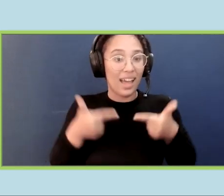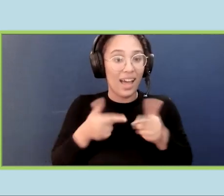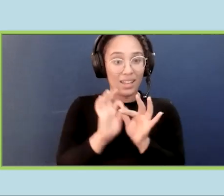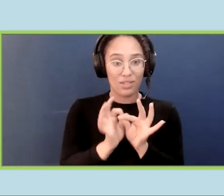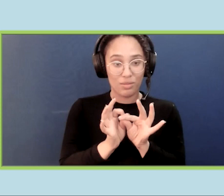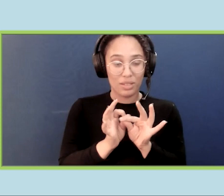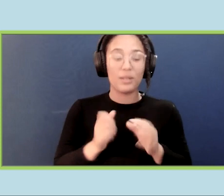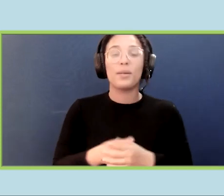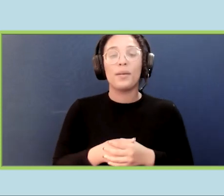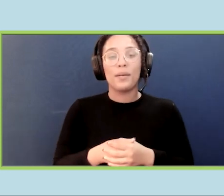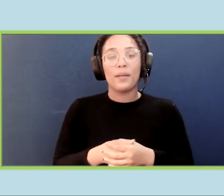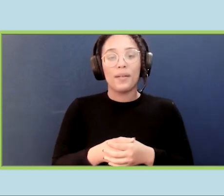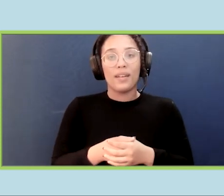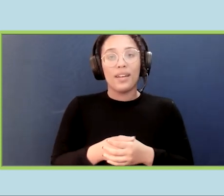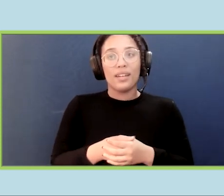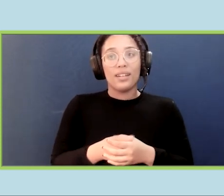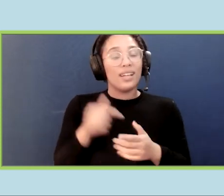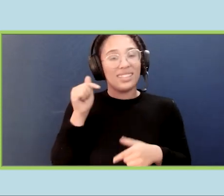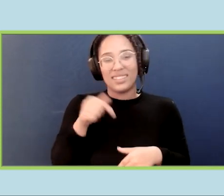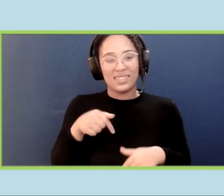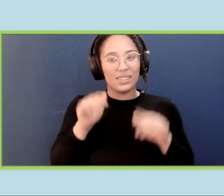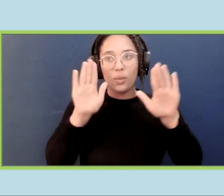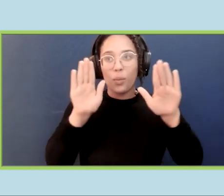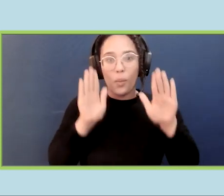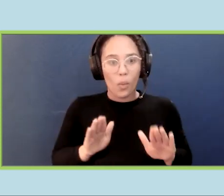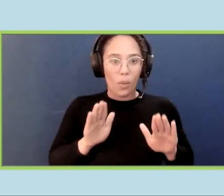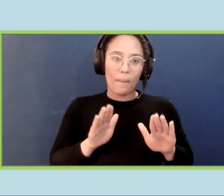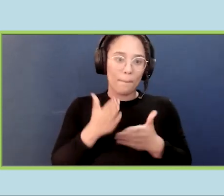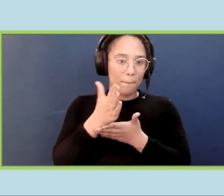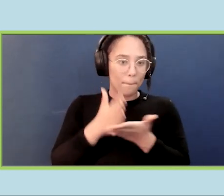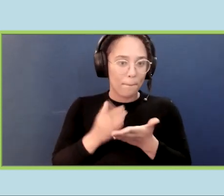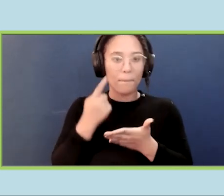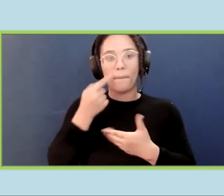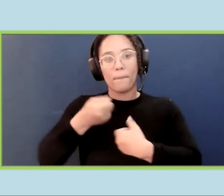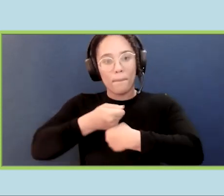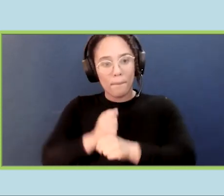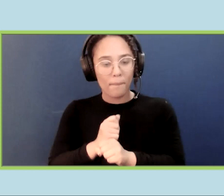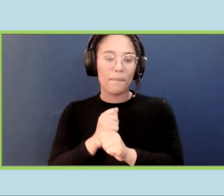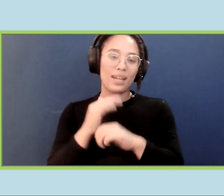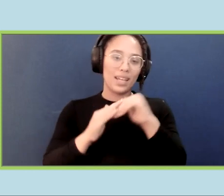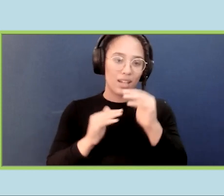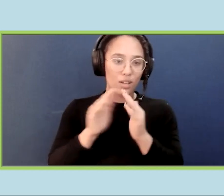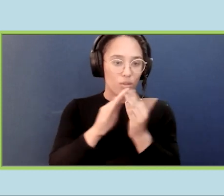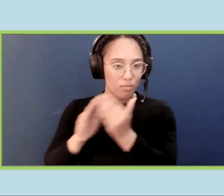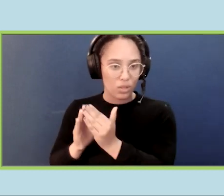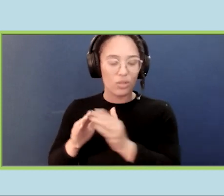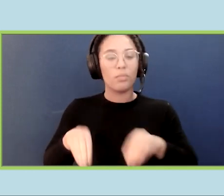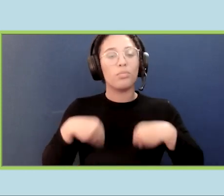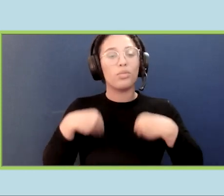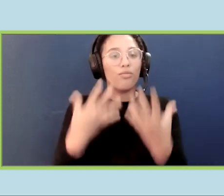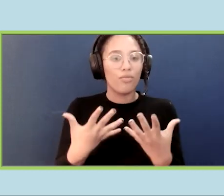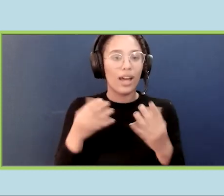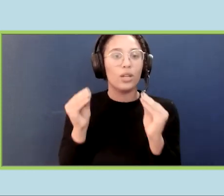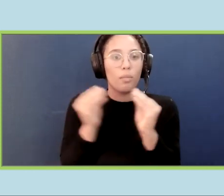wonderful aspect of building community, of expanding access within your organizations.